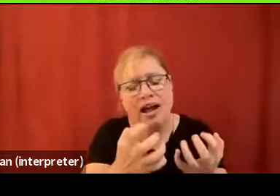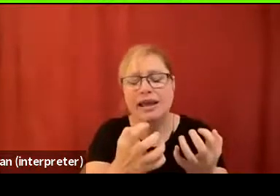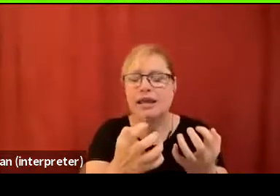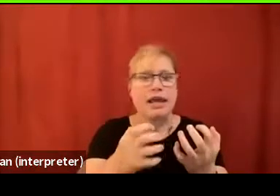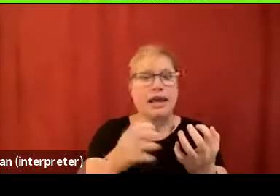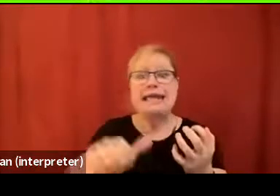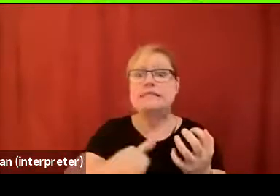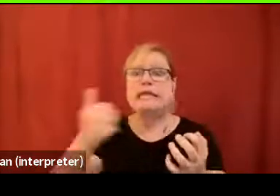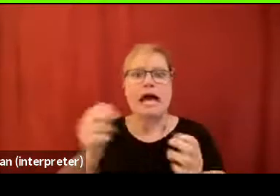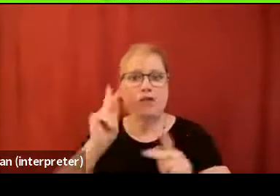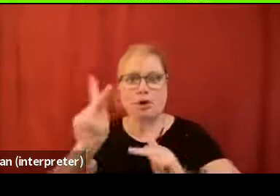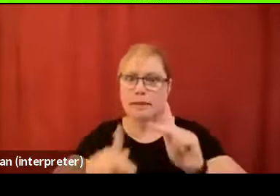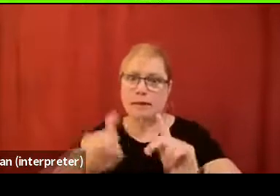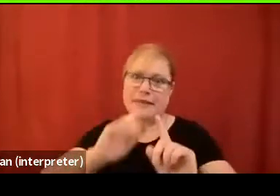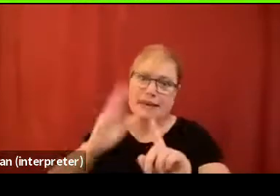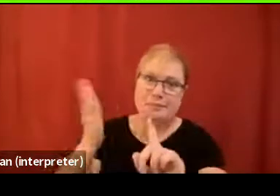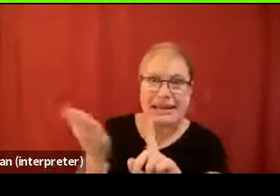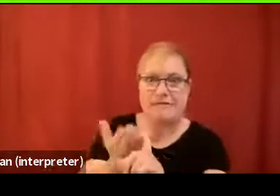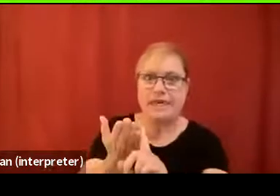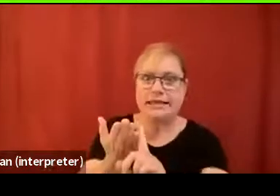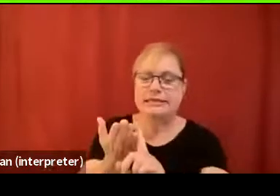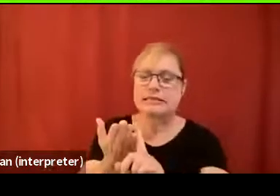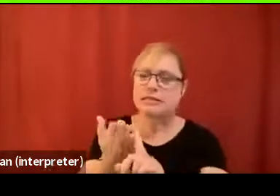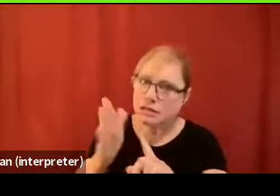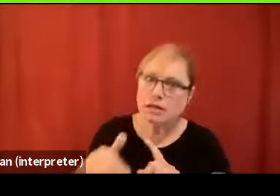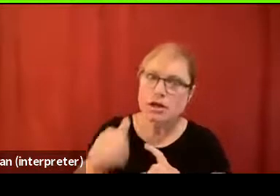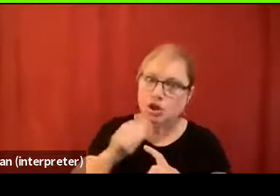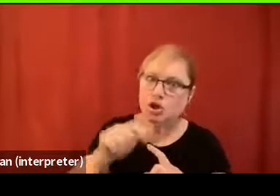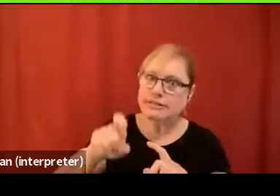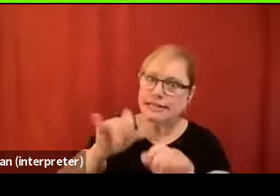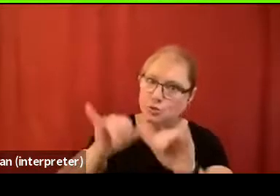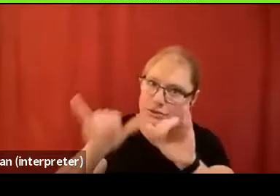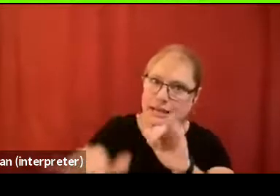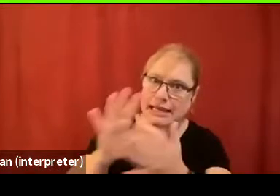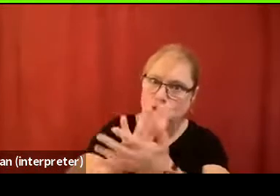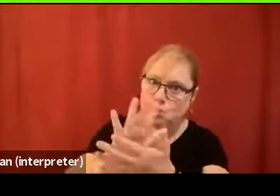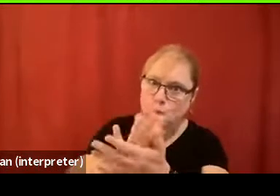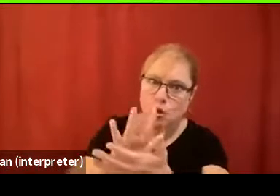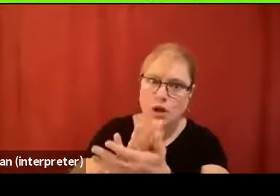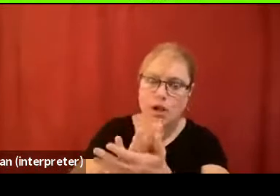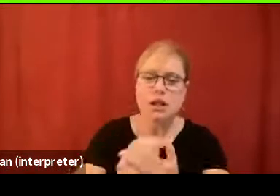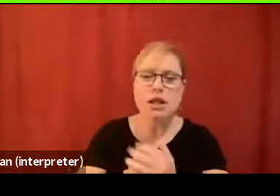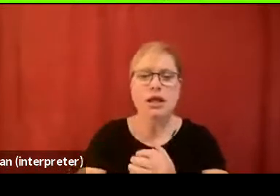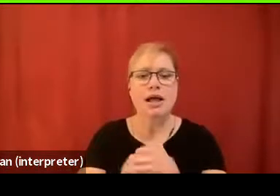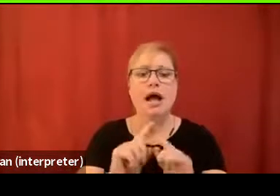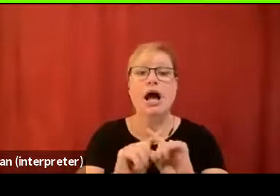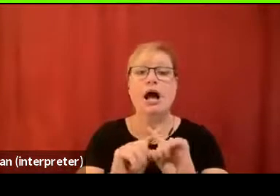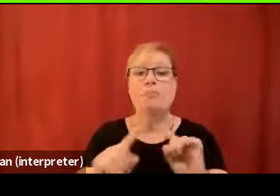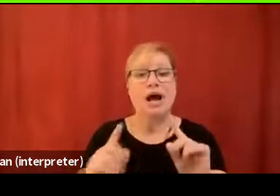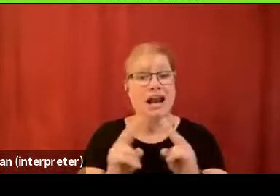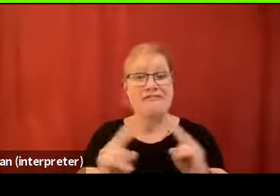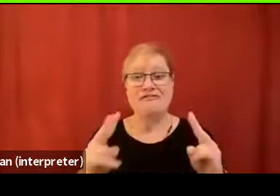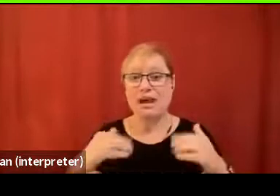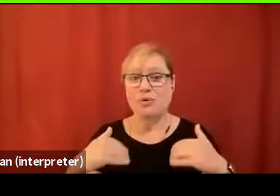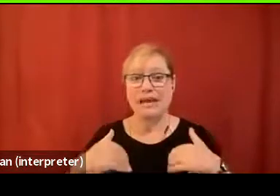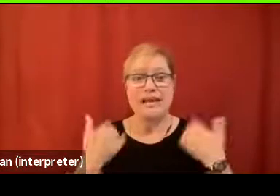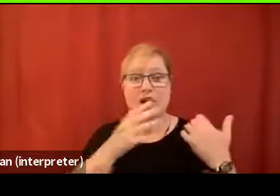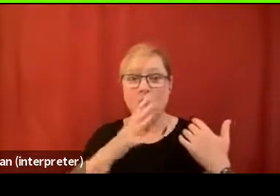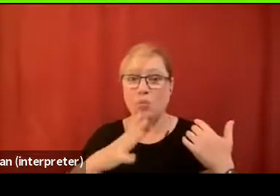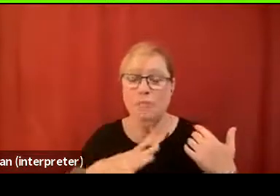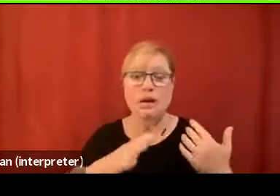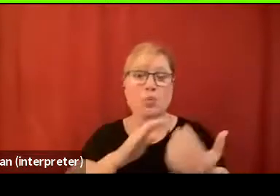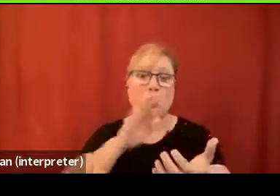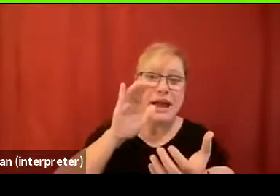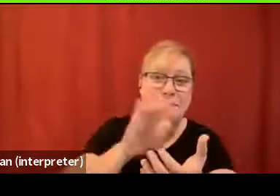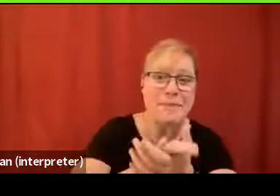be maneuvered and convinced to keep them in school. But, a very young woman will get married. She'll have a child. She